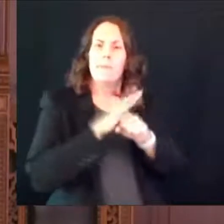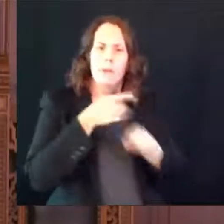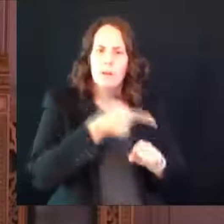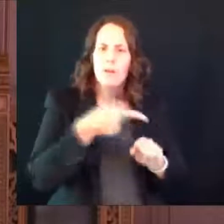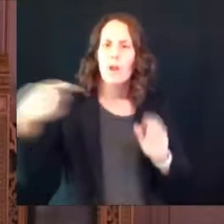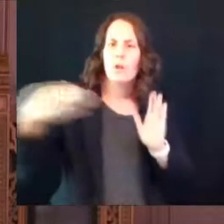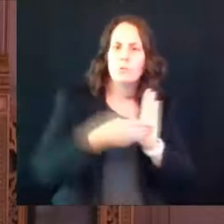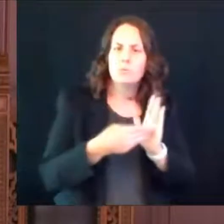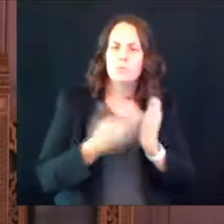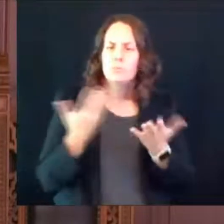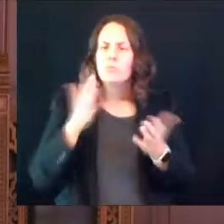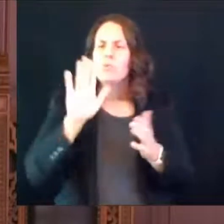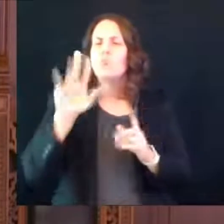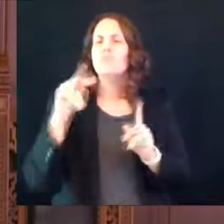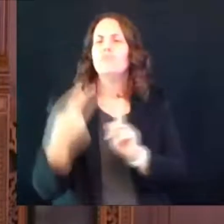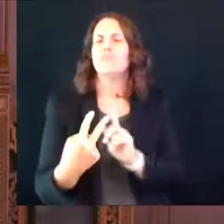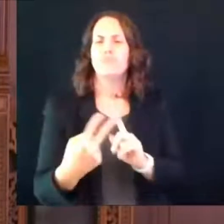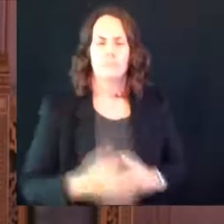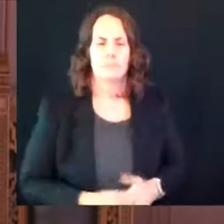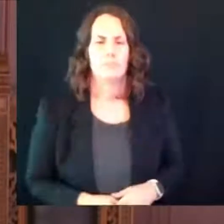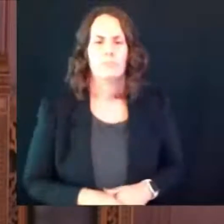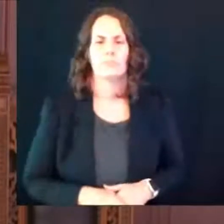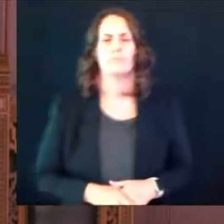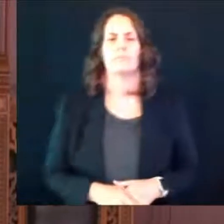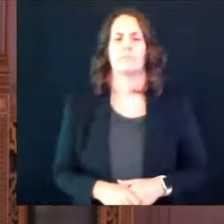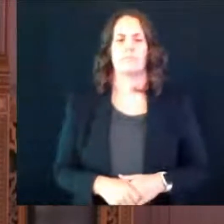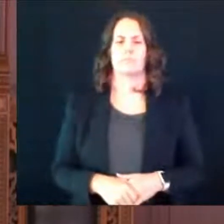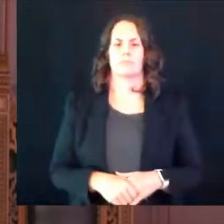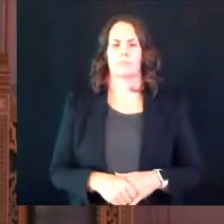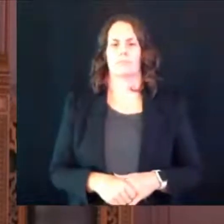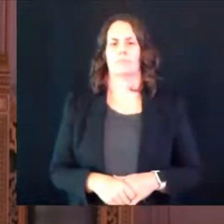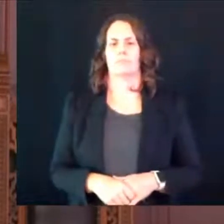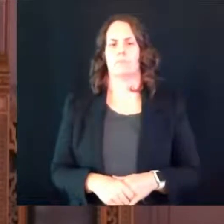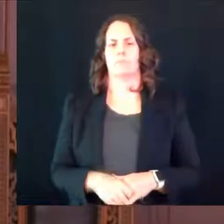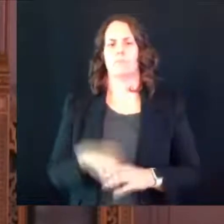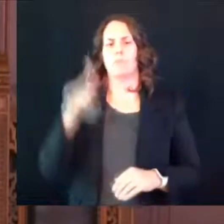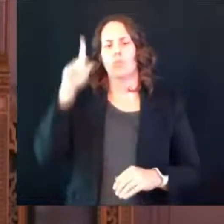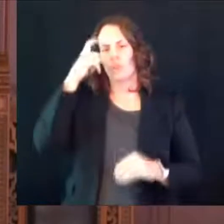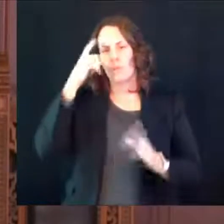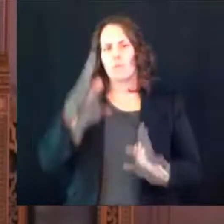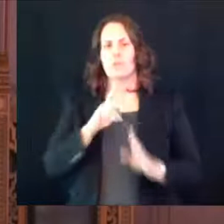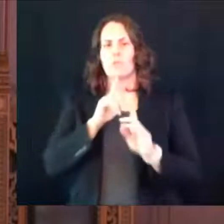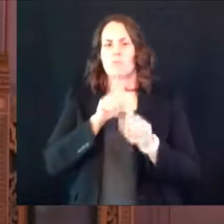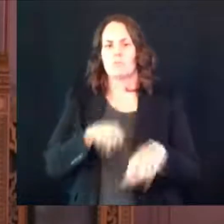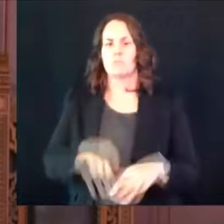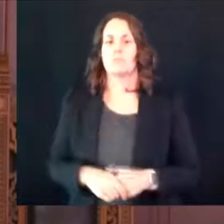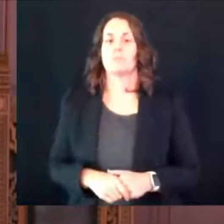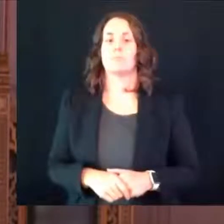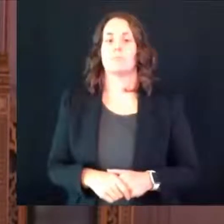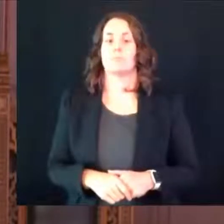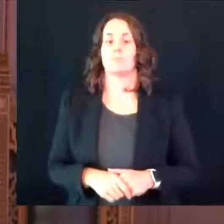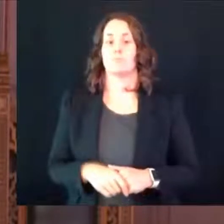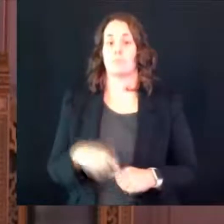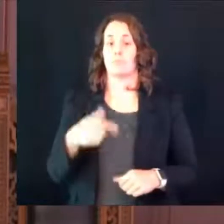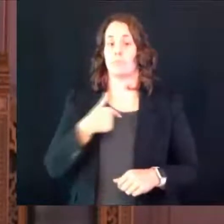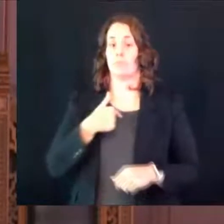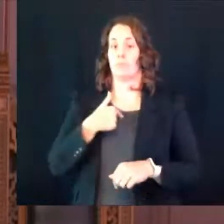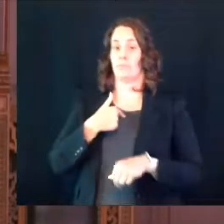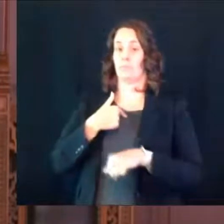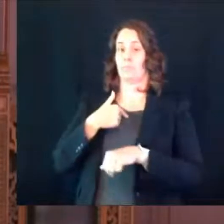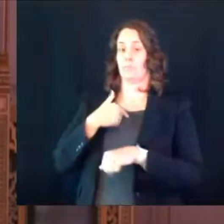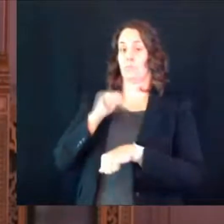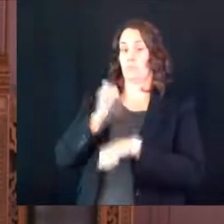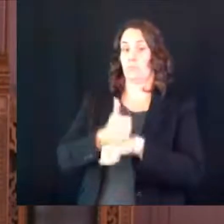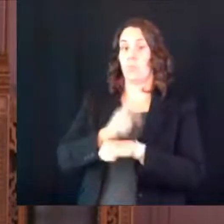The order that we did in August and the one we did a few days ago, a public health